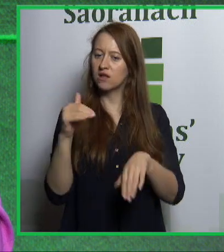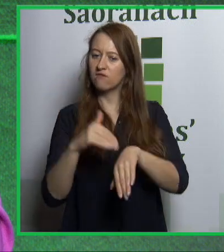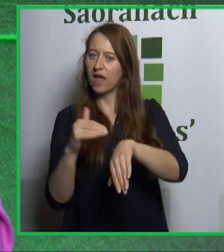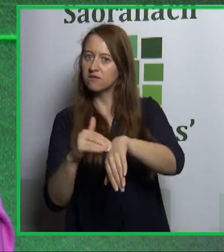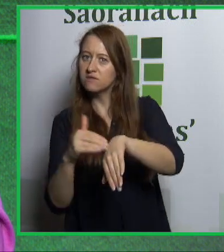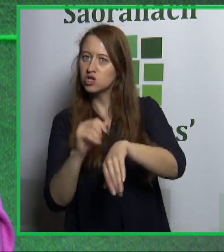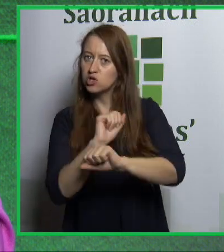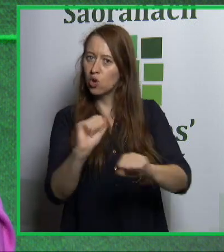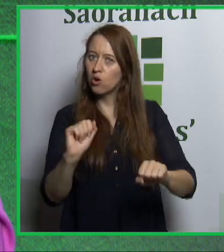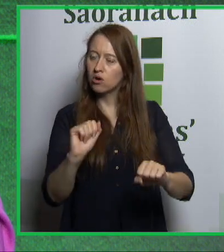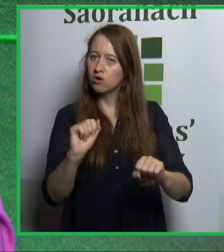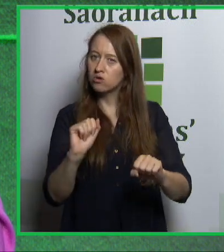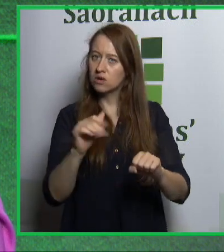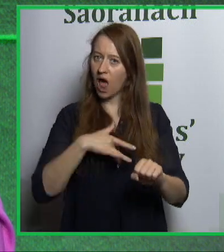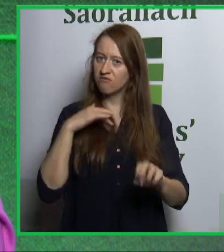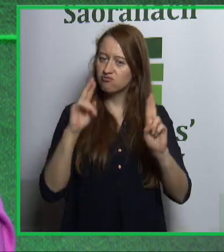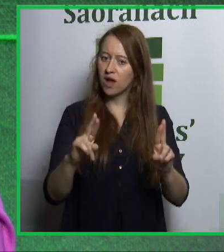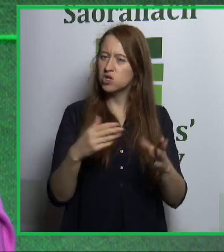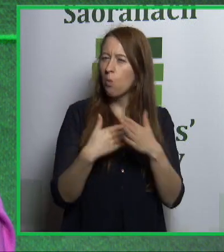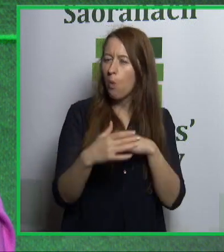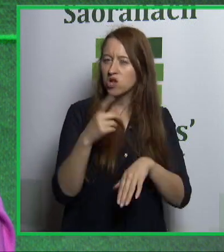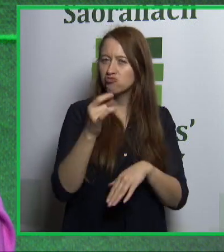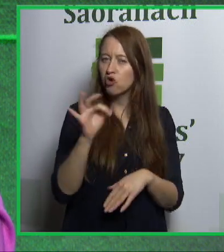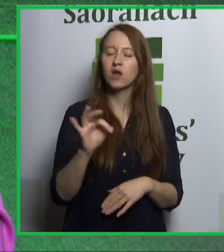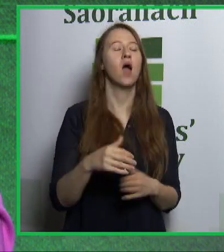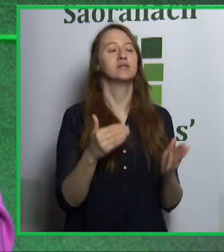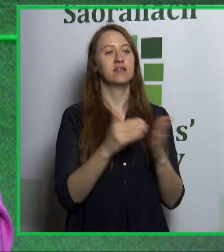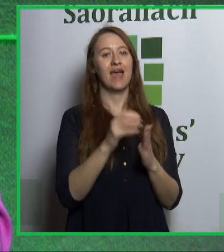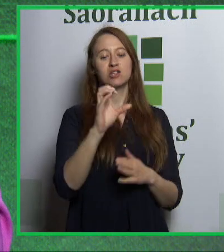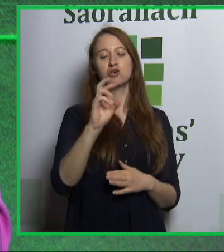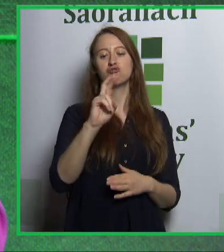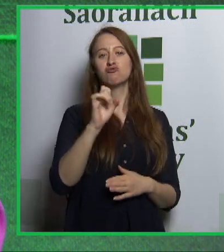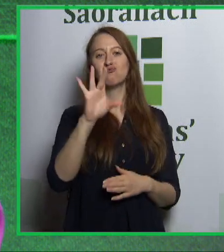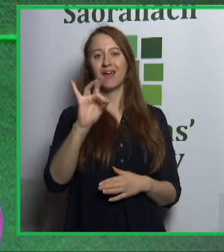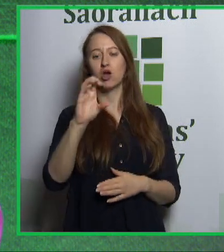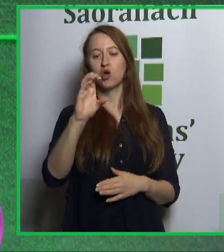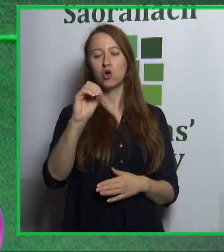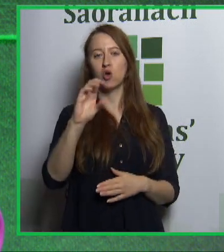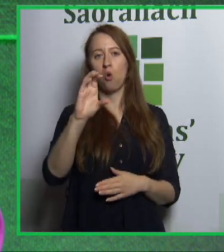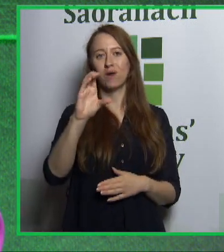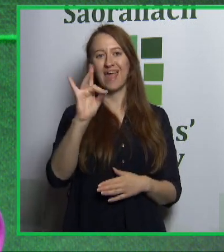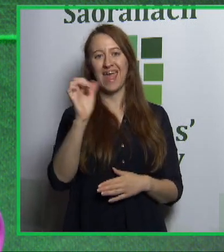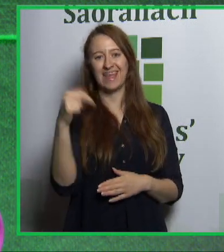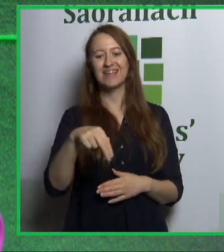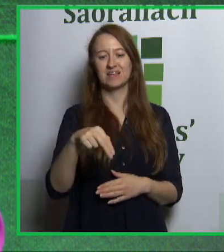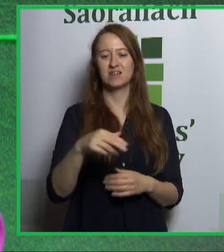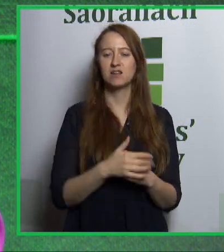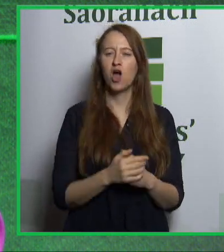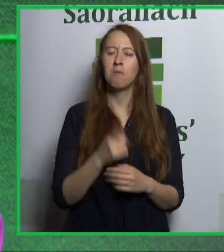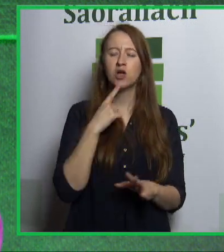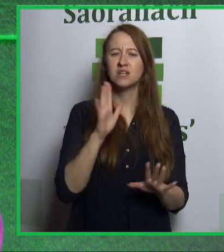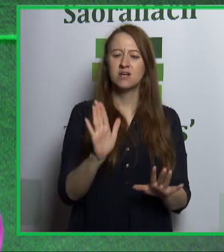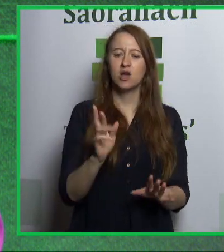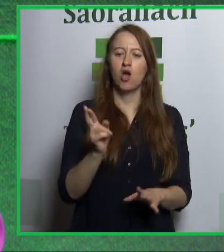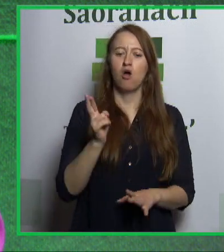cocaine. Yeah. And what was so different about that experience? I don't think it's actually the drug. I think the